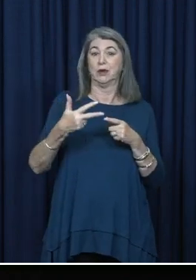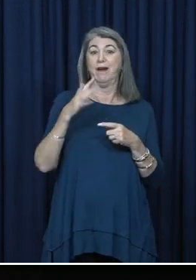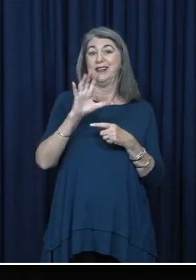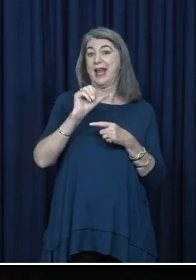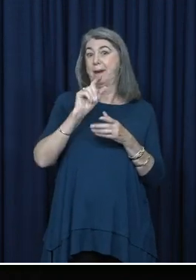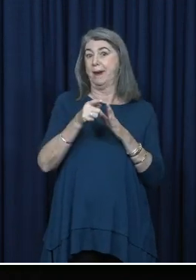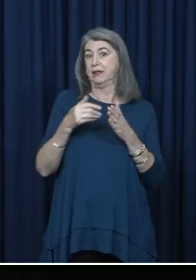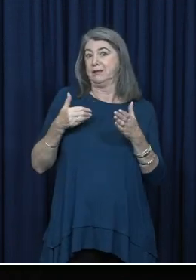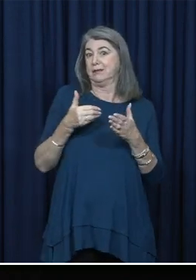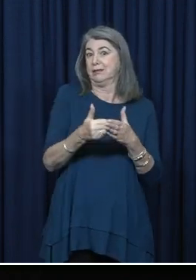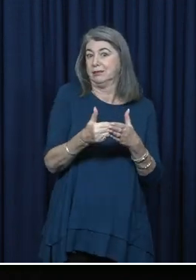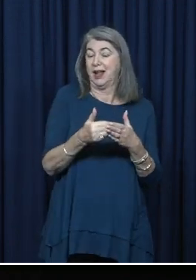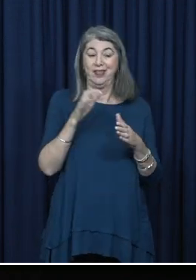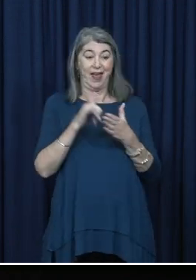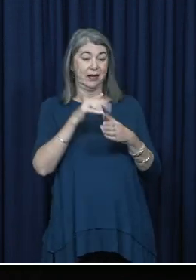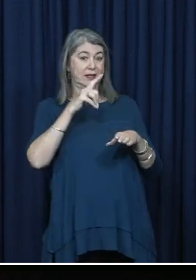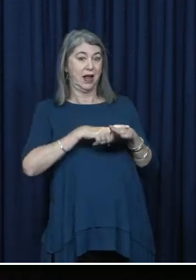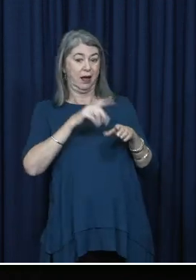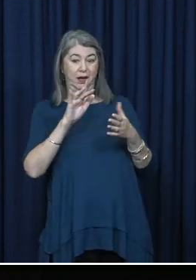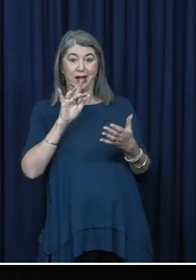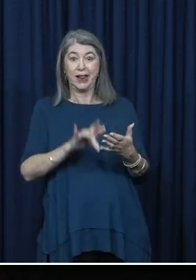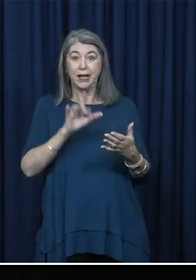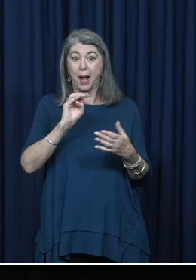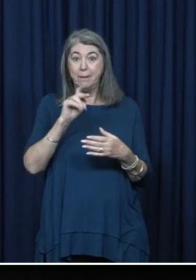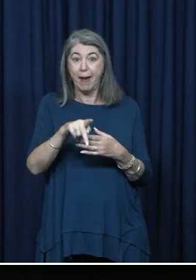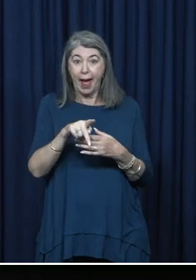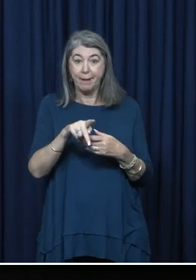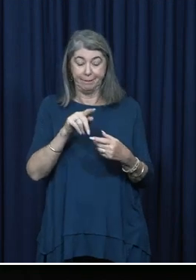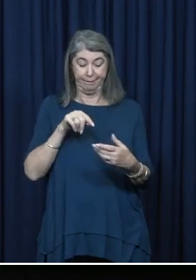that point in time, I will be able to click on the map